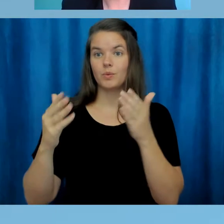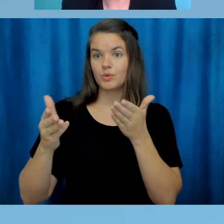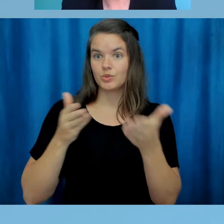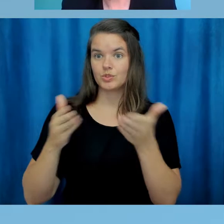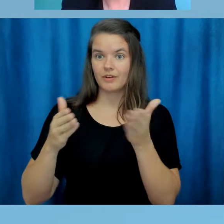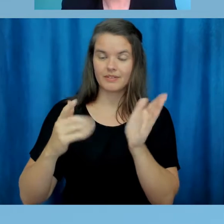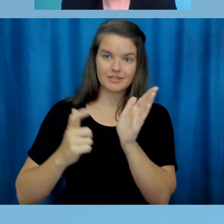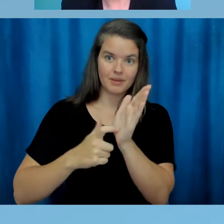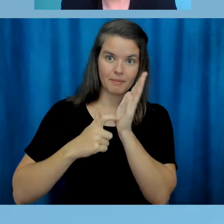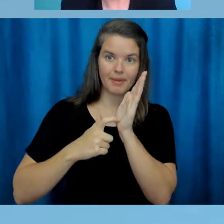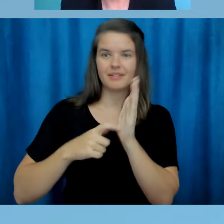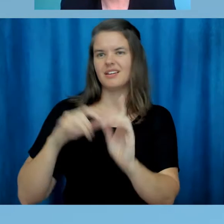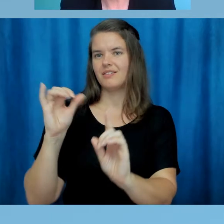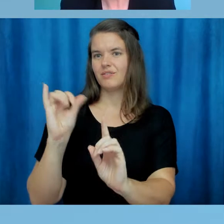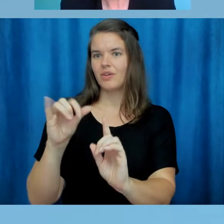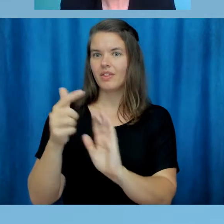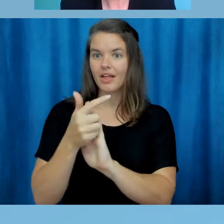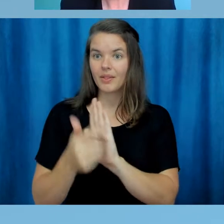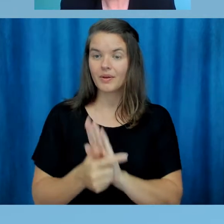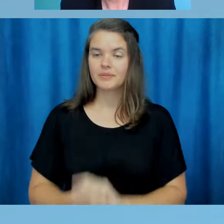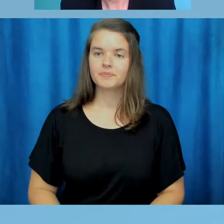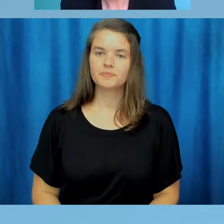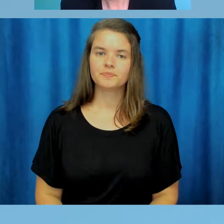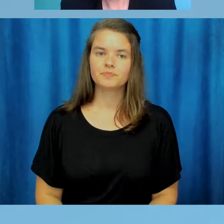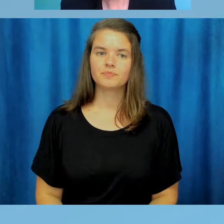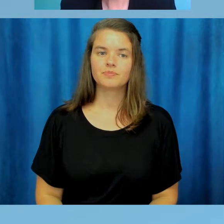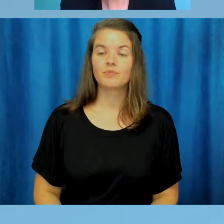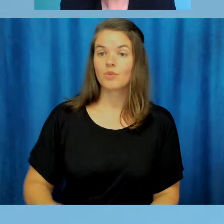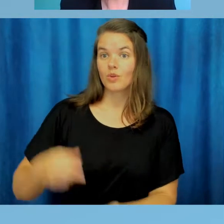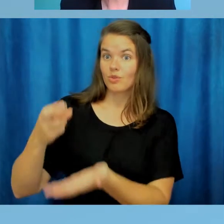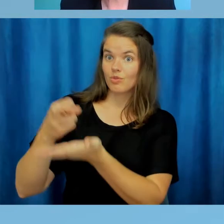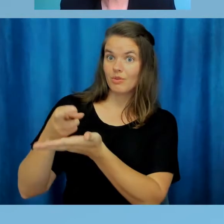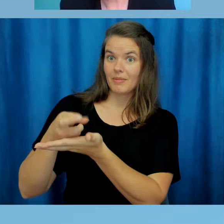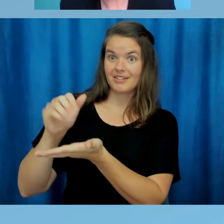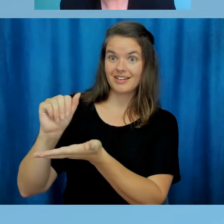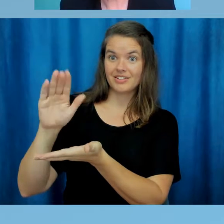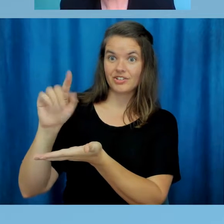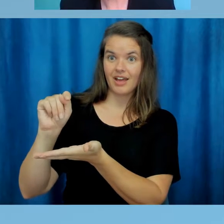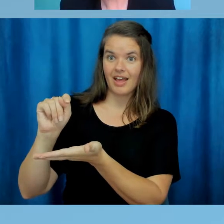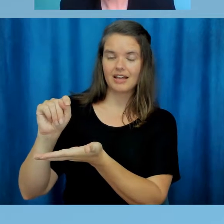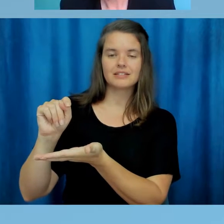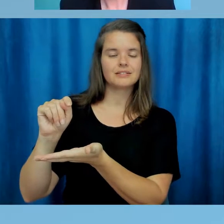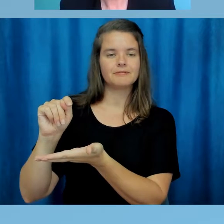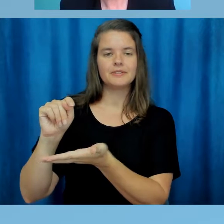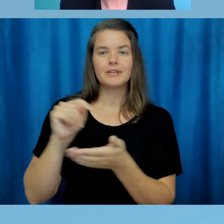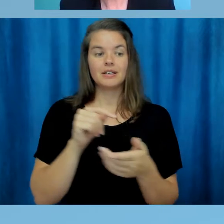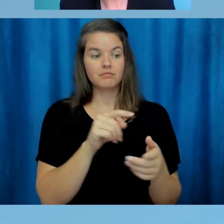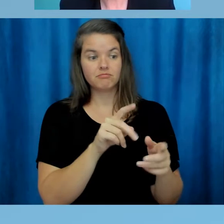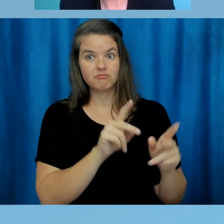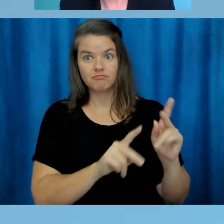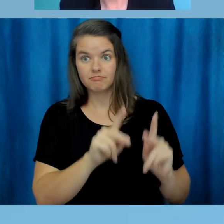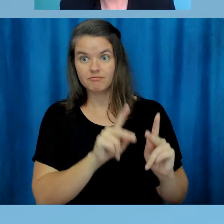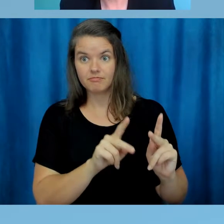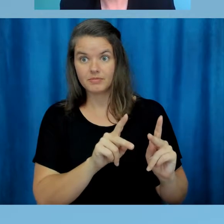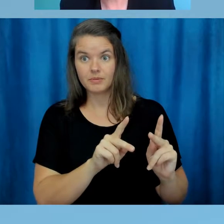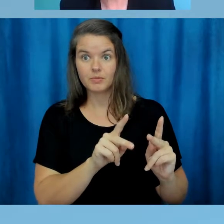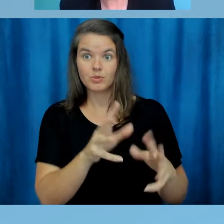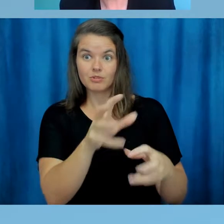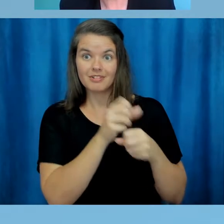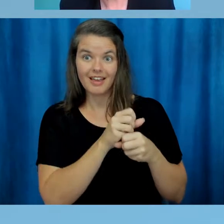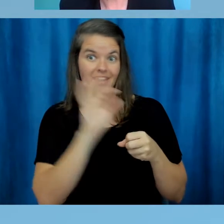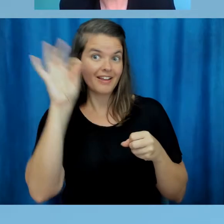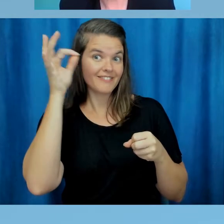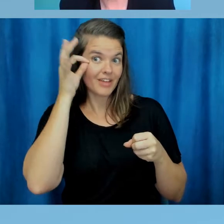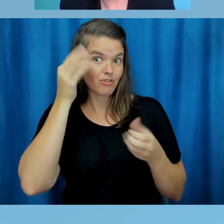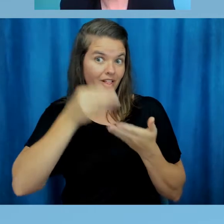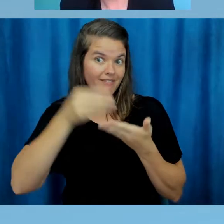equal services mandate with that law. So the Rehabilitation Act prohibits recipients of